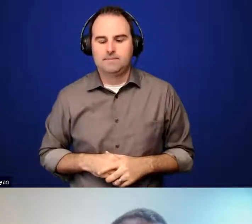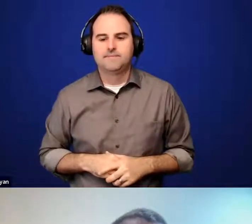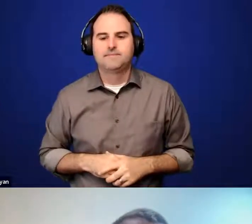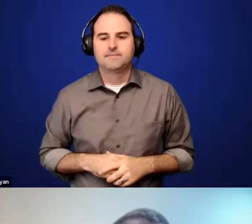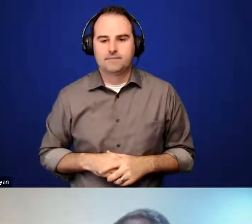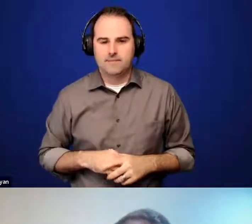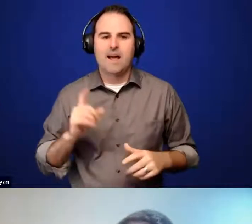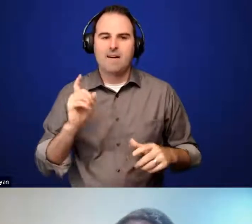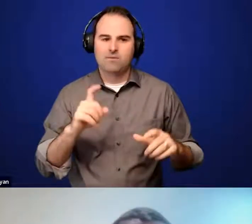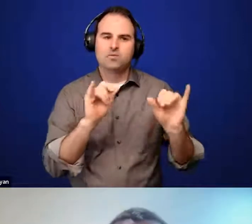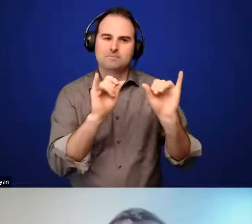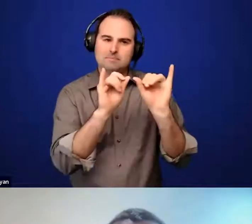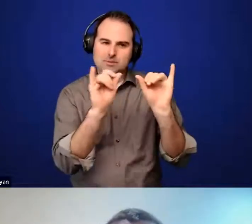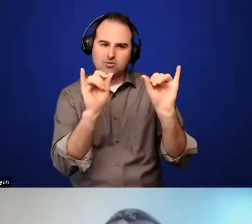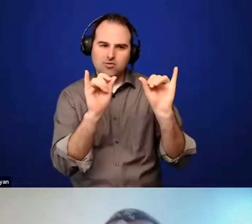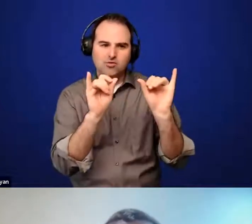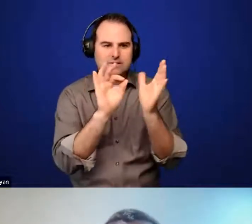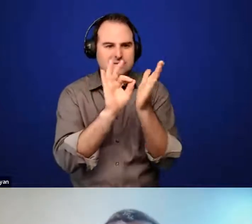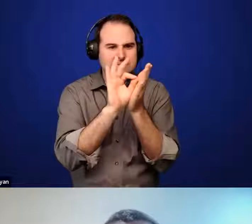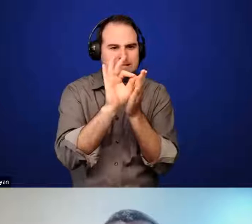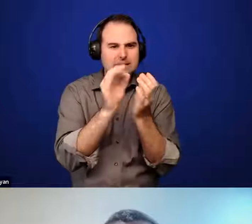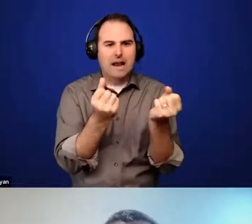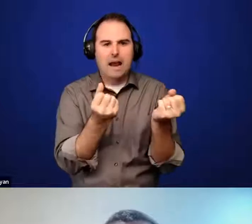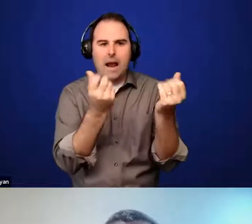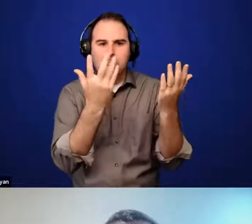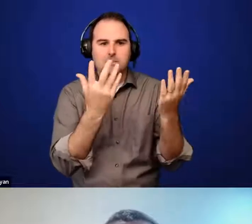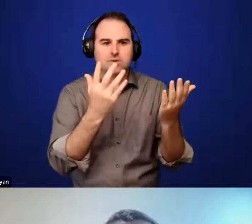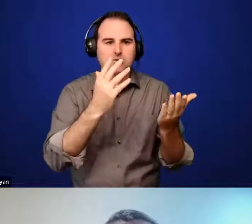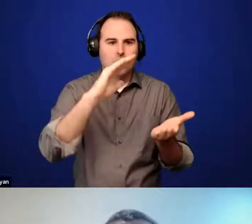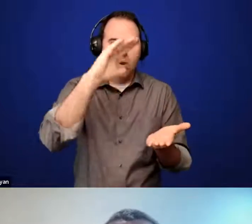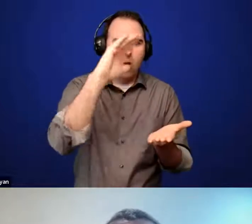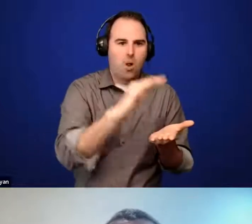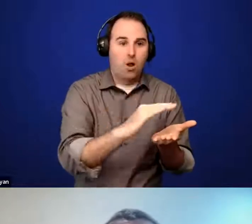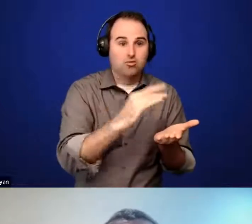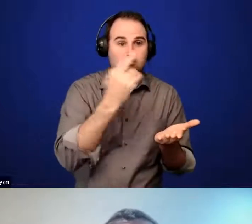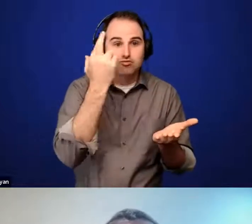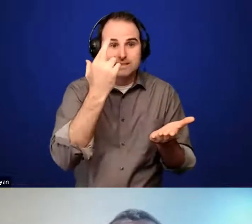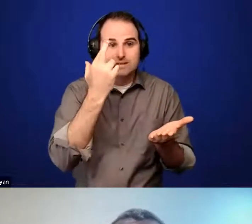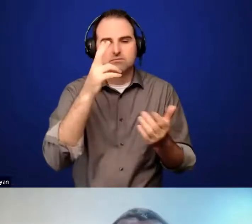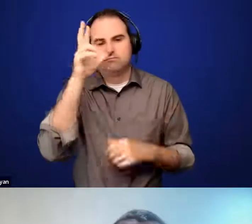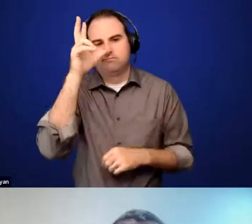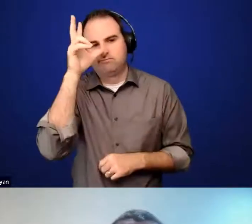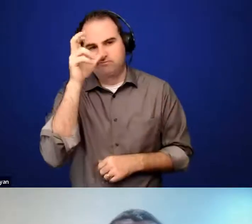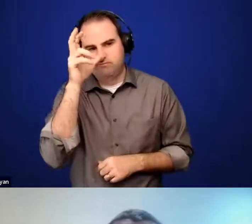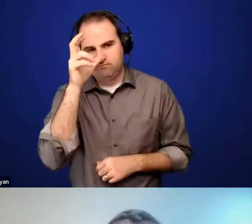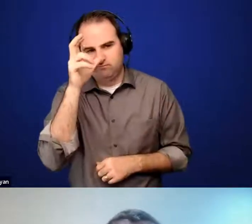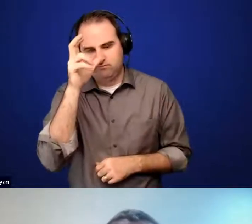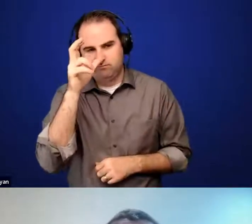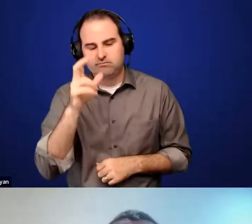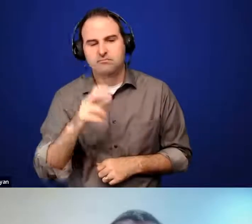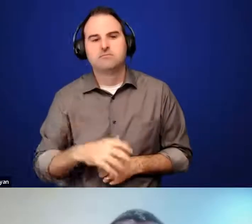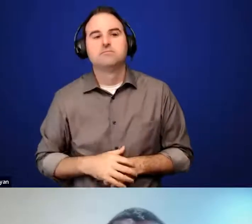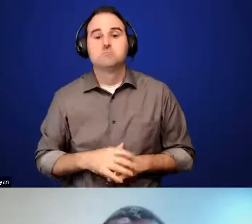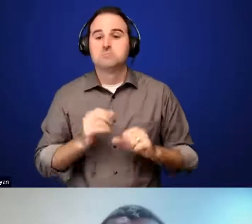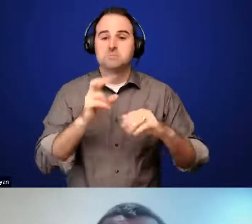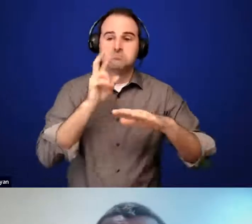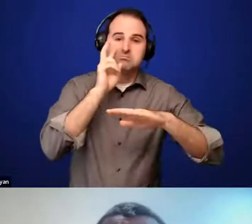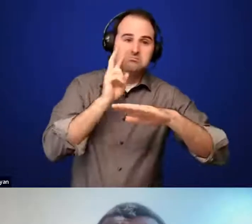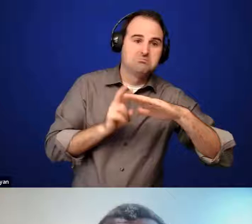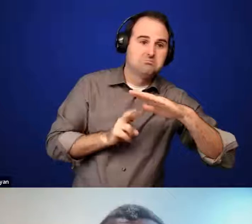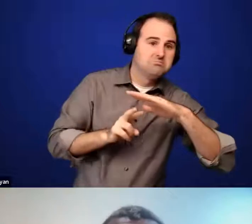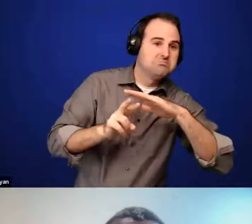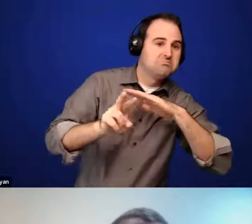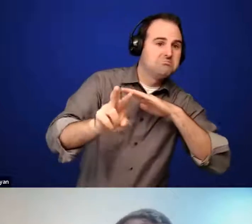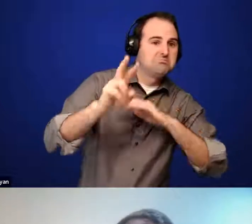losses due to the pests and be able to project it and see what is going to be